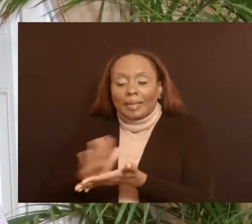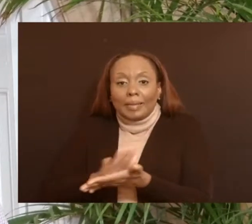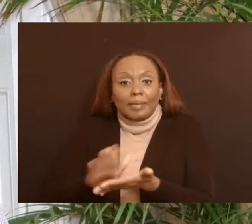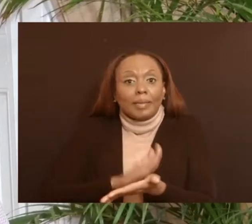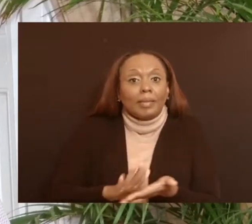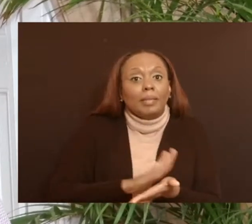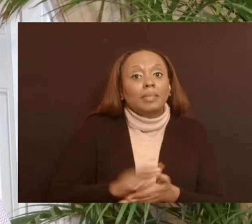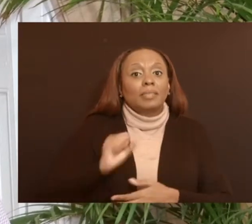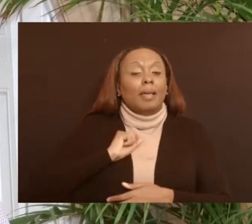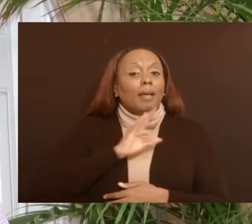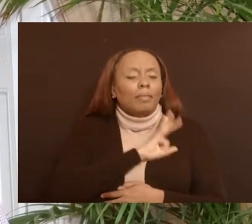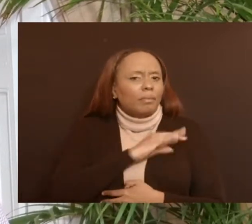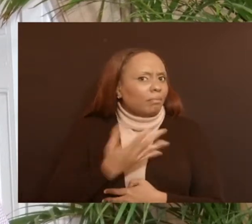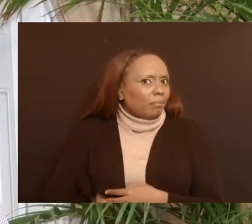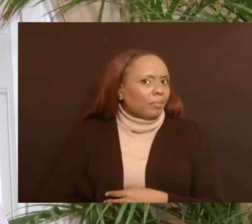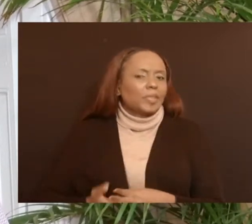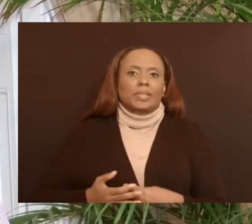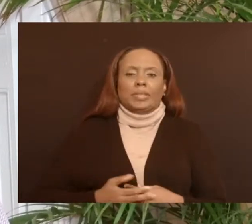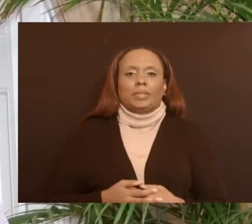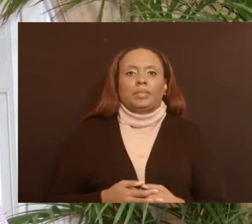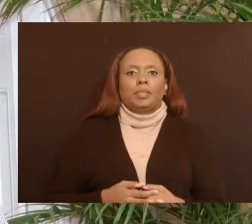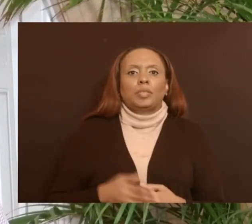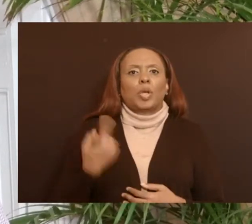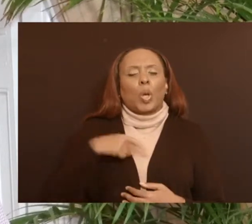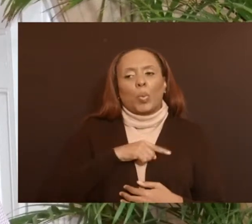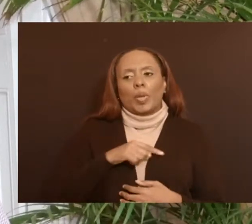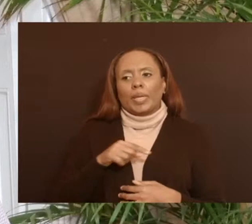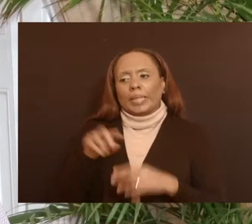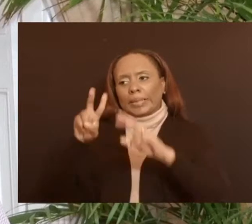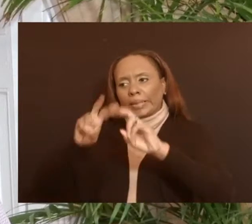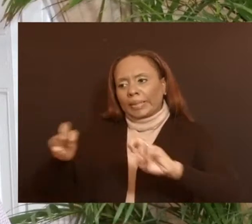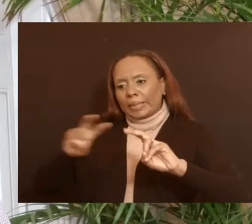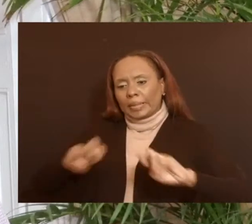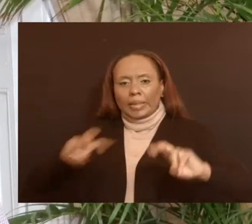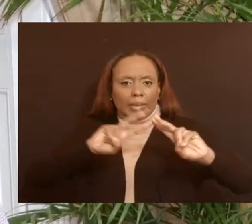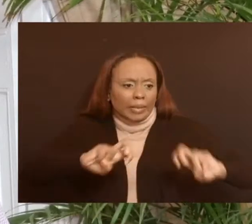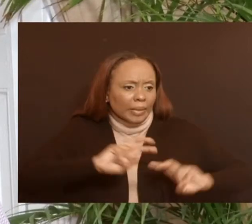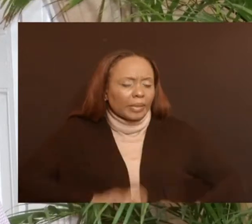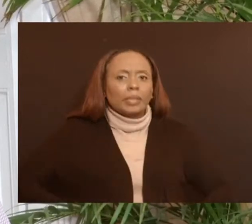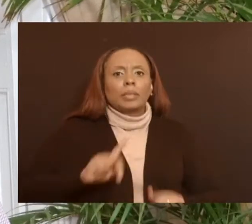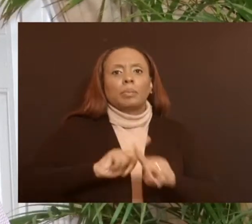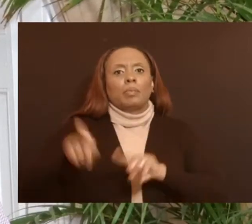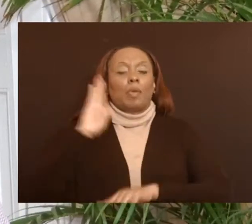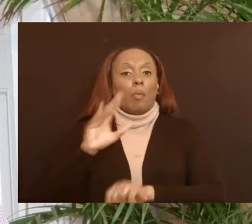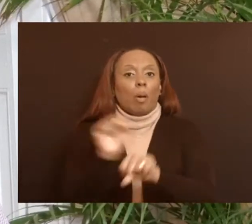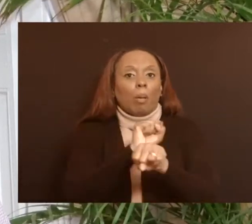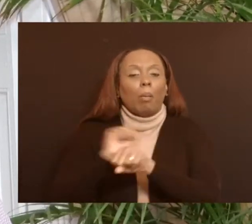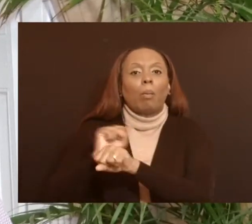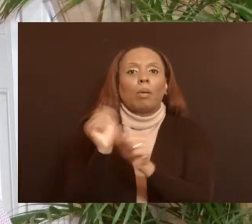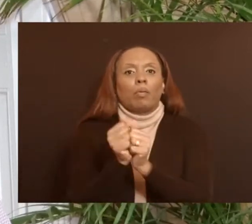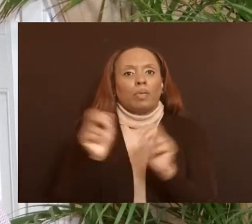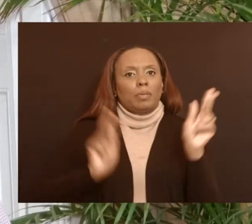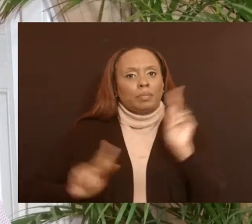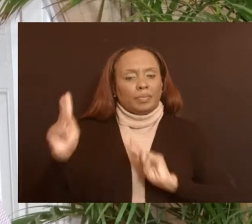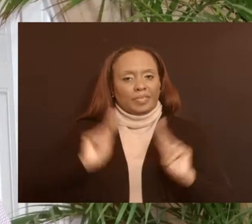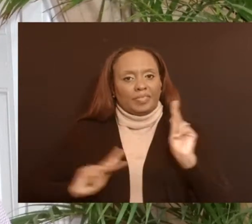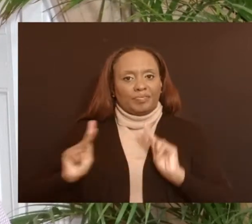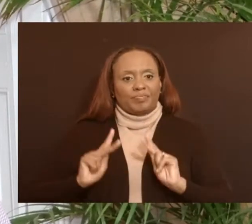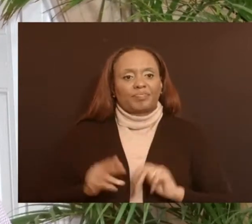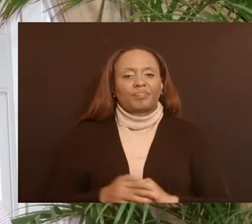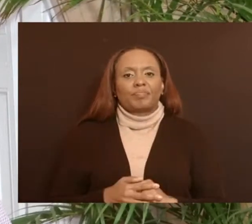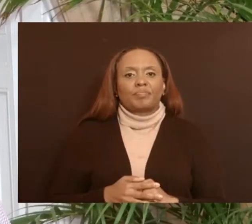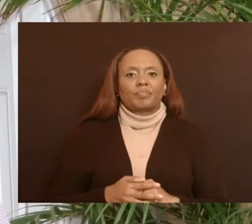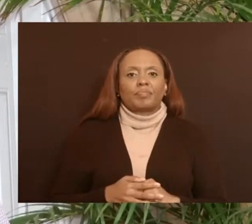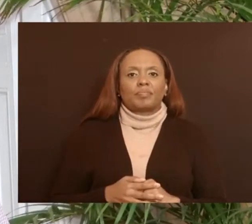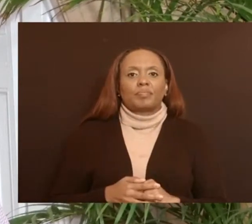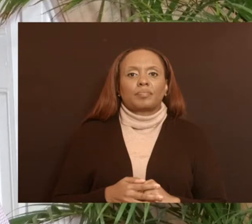etc. And we are carrying out an audit, but we will continue to work with individuals. There has always been an